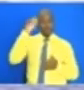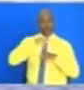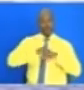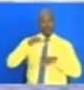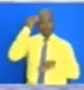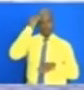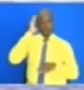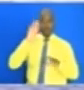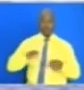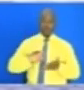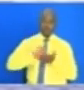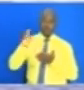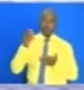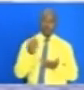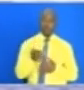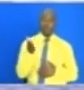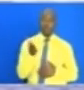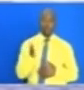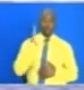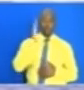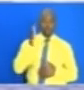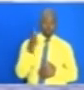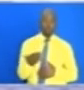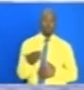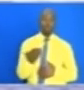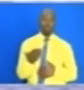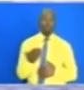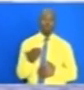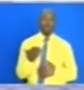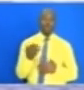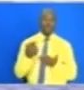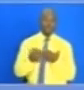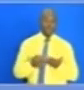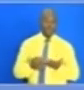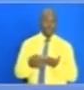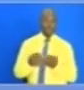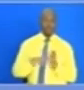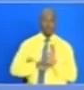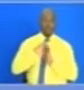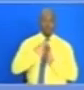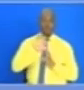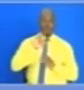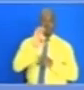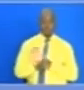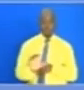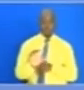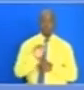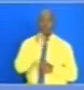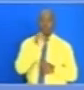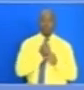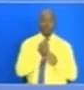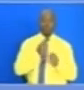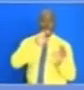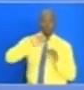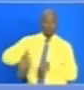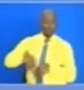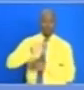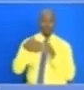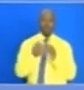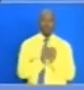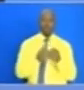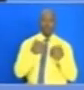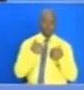We will put money into it. We will discuss and improve the CBC, not doing away with it altogether. We